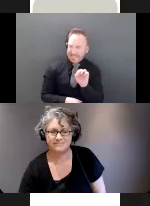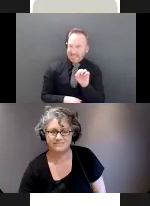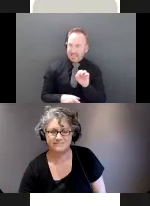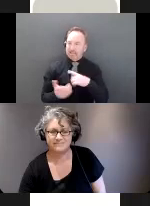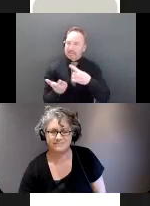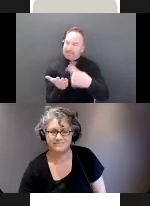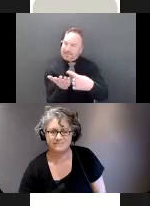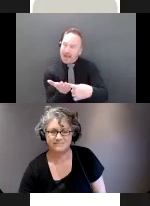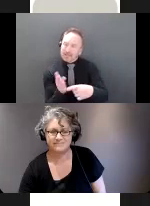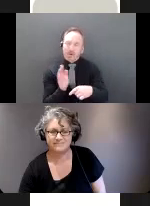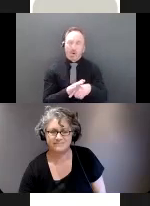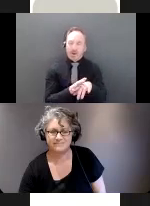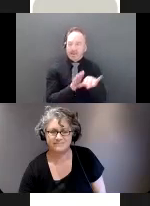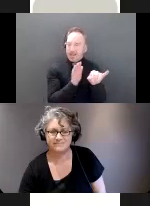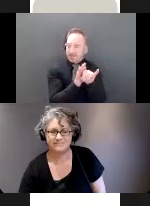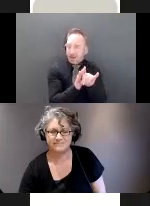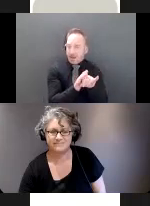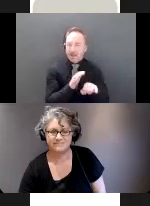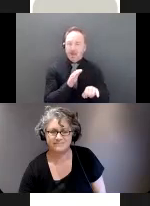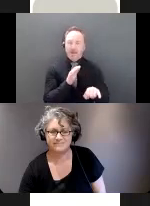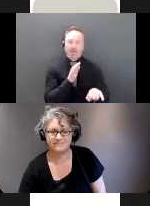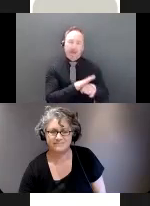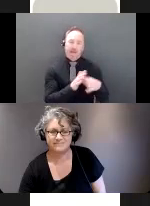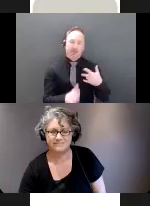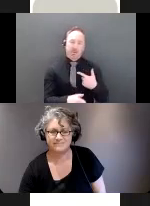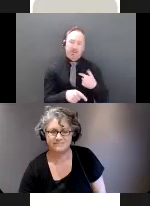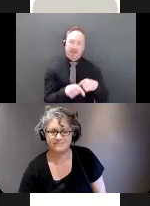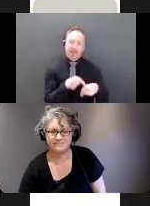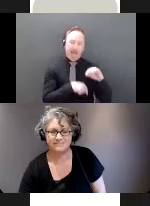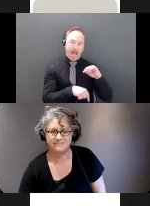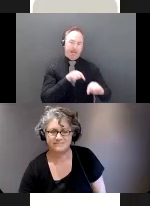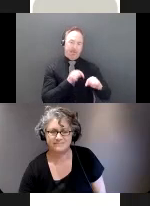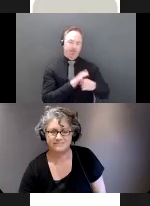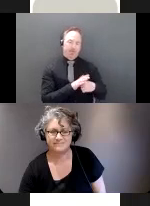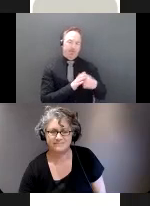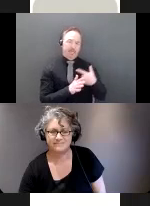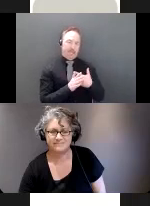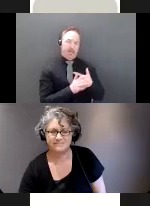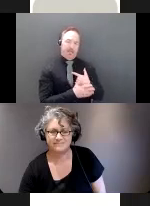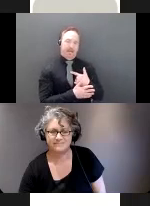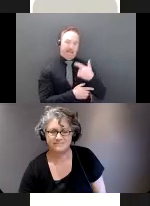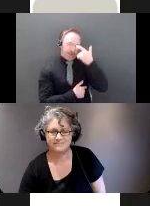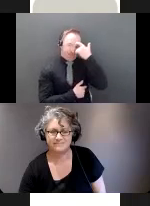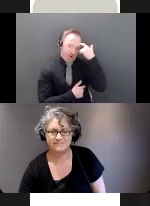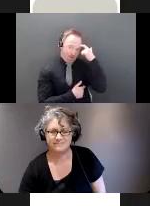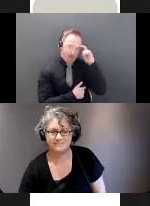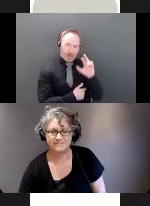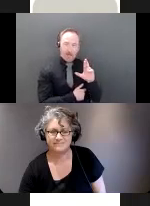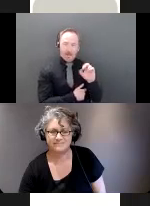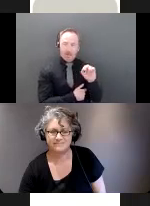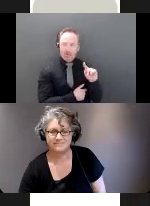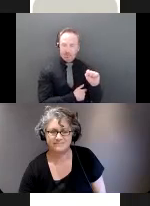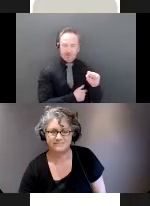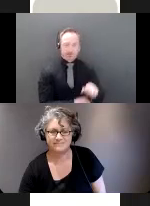those roots of trauma that need to be further explored. Thank you to Laura, has put the website